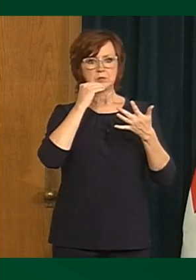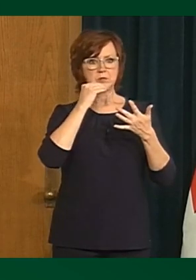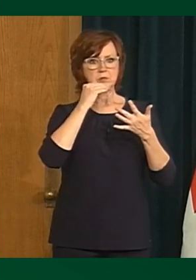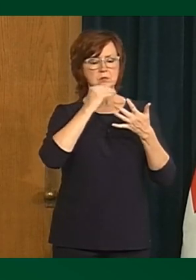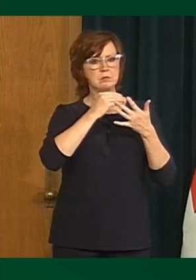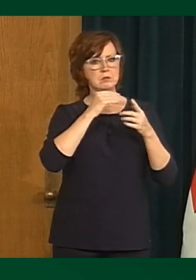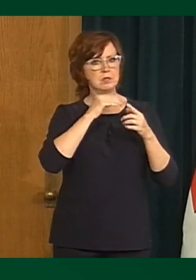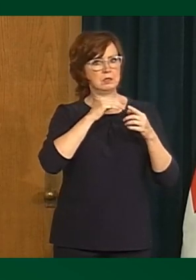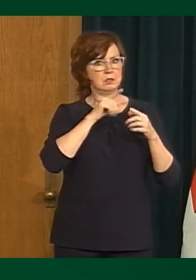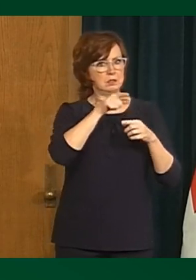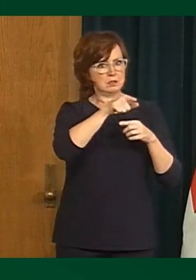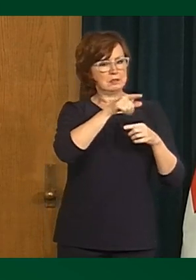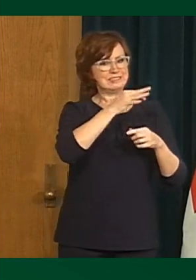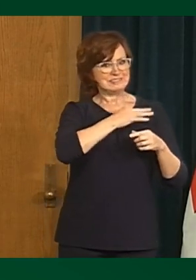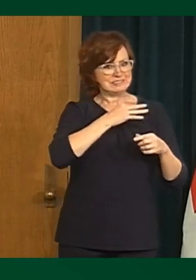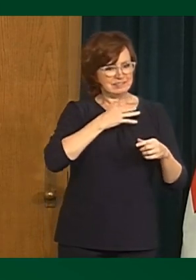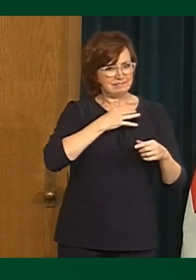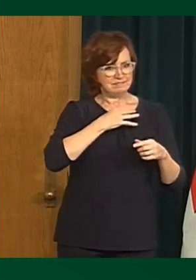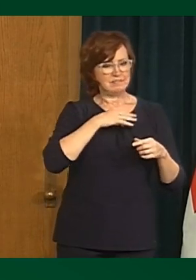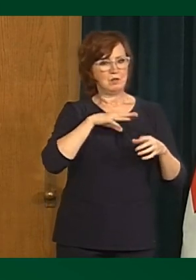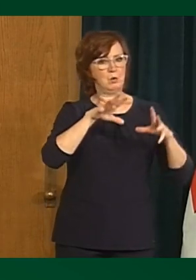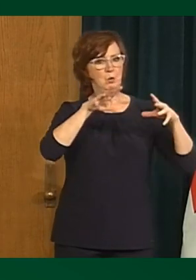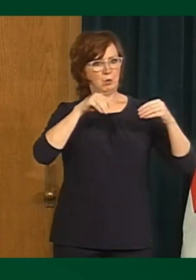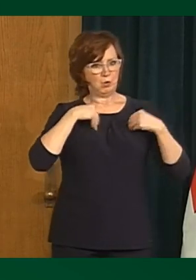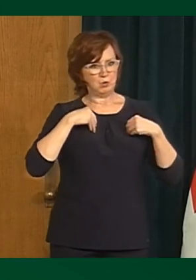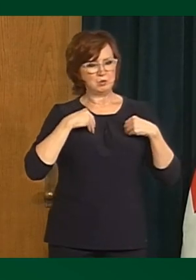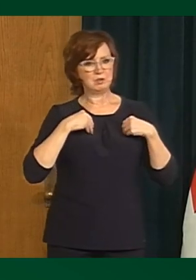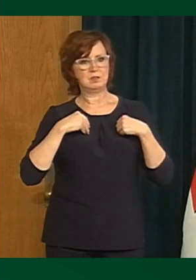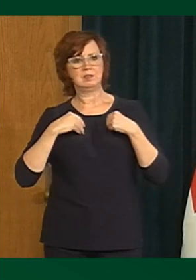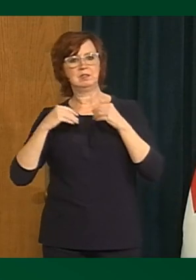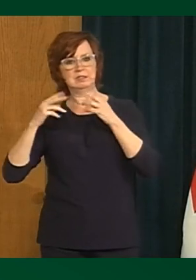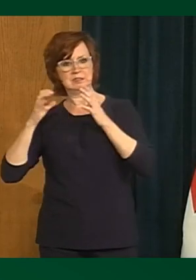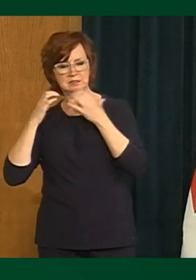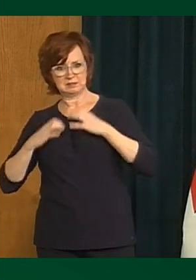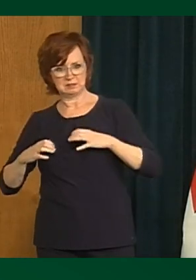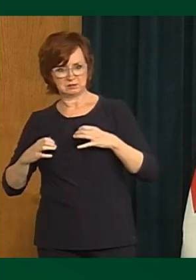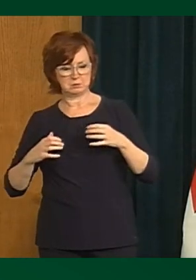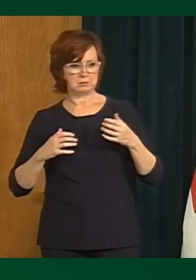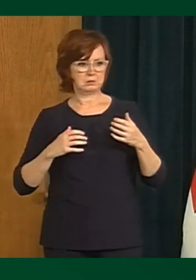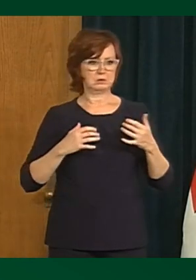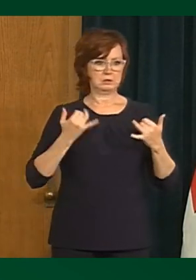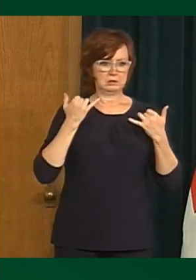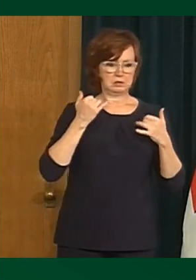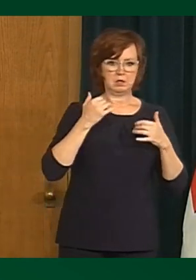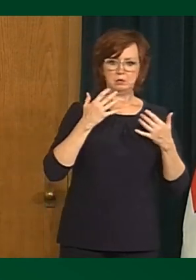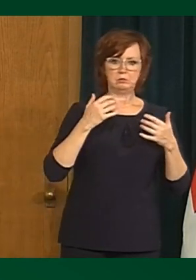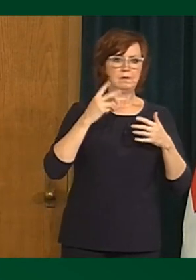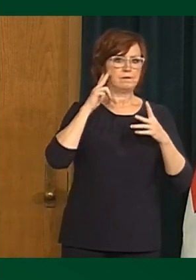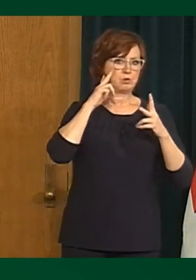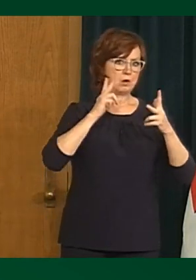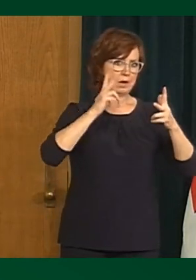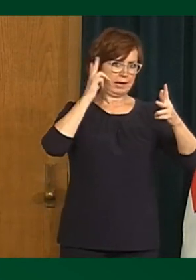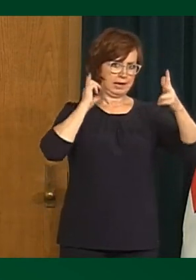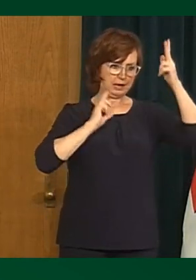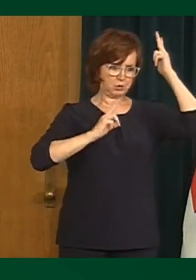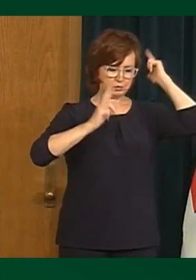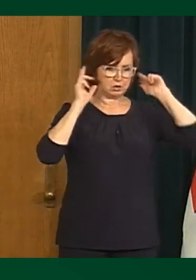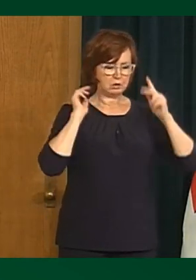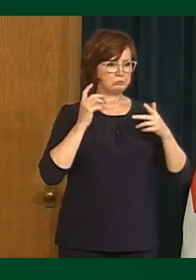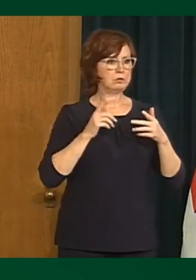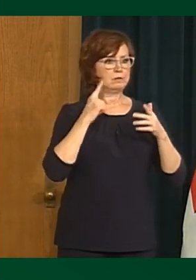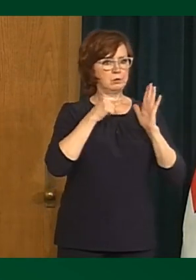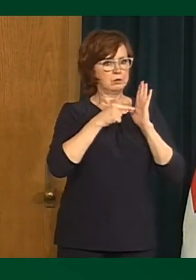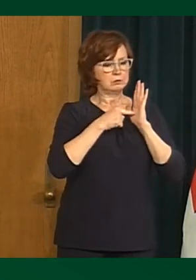customers, in terms of how do you now go and get a haircut. You call ahead. There may be just one or two people in the waiting room. You cancel your appointment that you